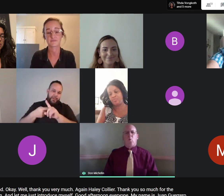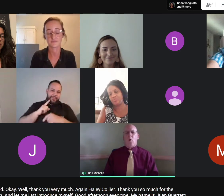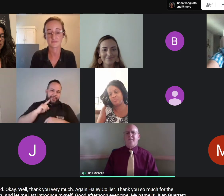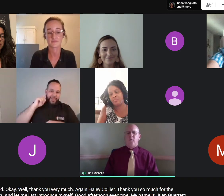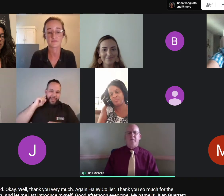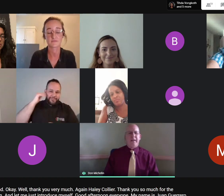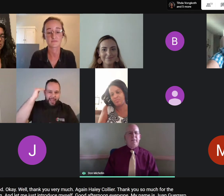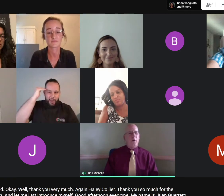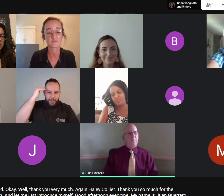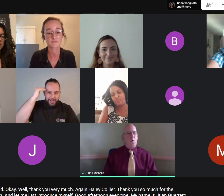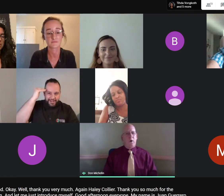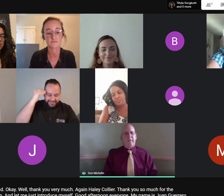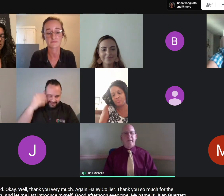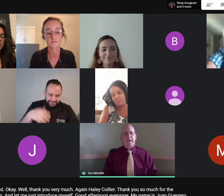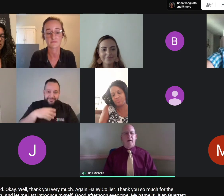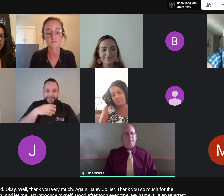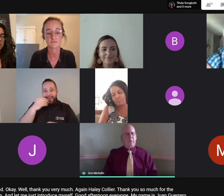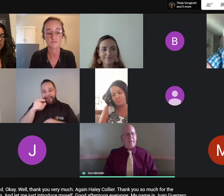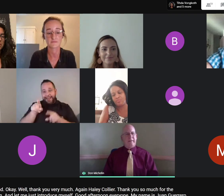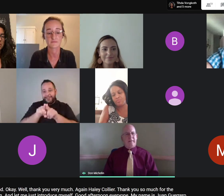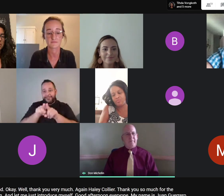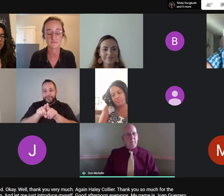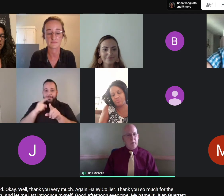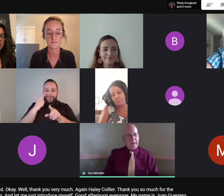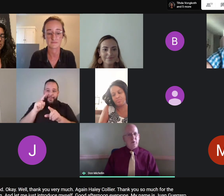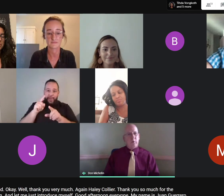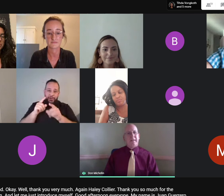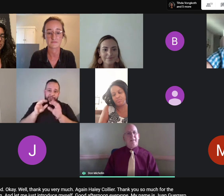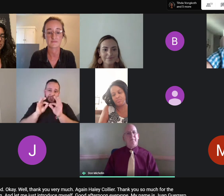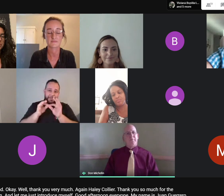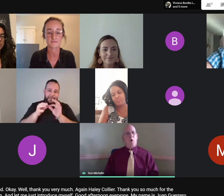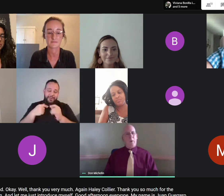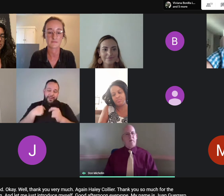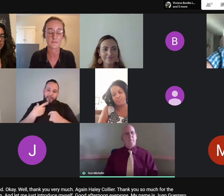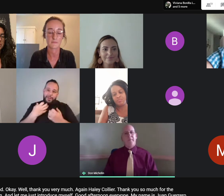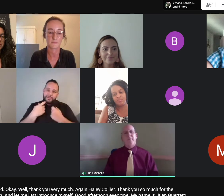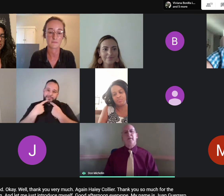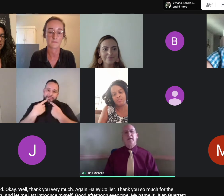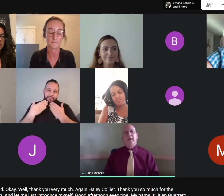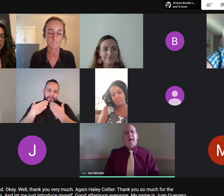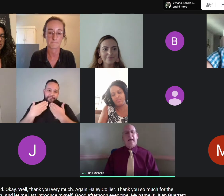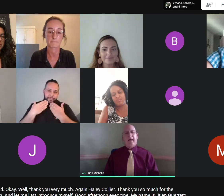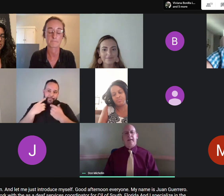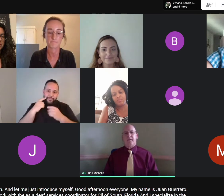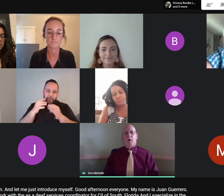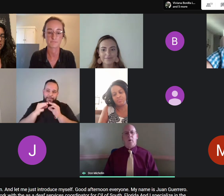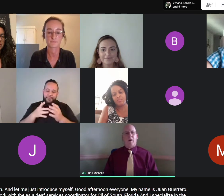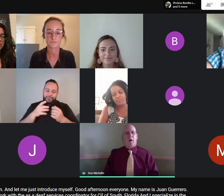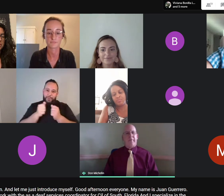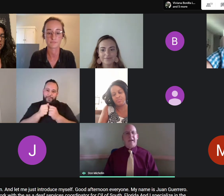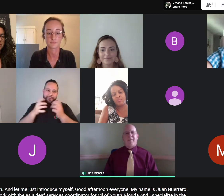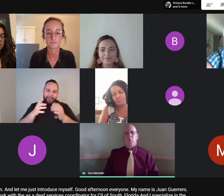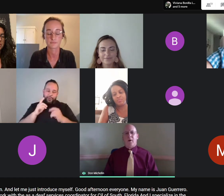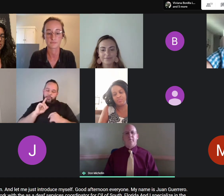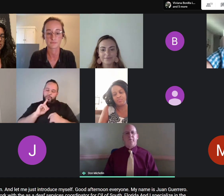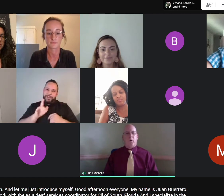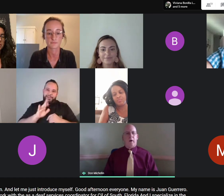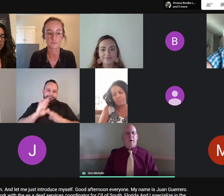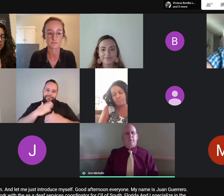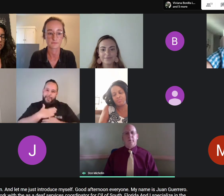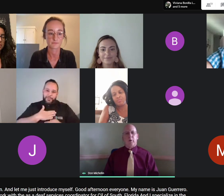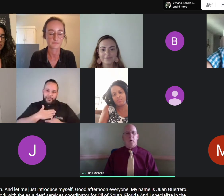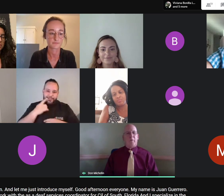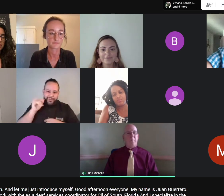I think this is a wonderful event for the deaf community during Deaf Awareness Month. And I want to thank